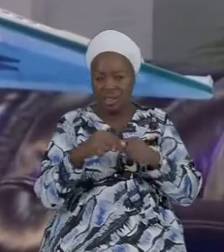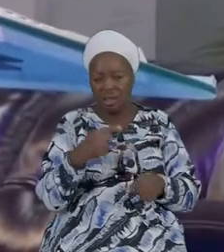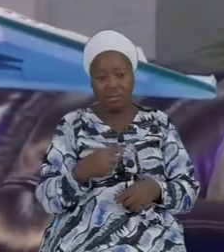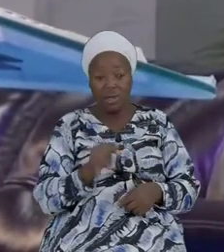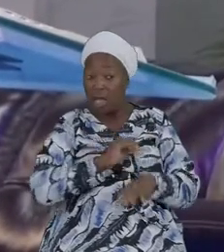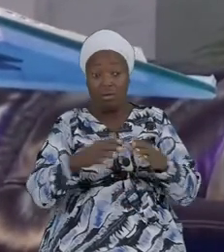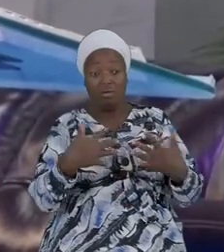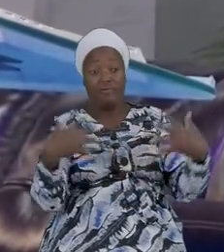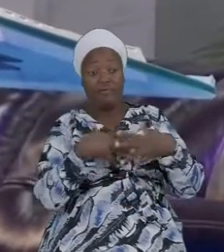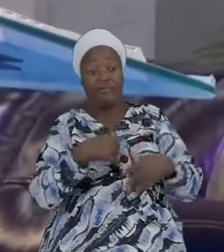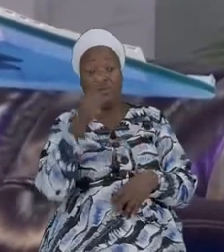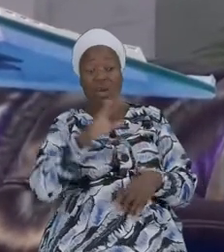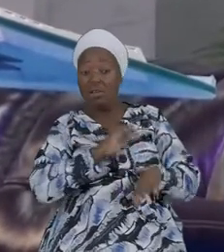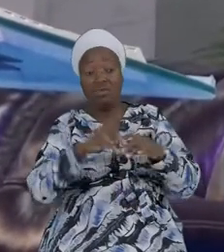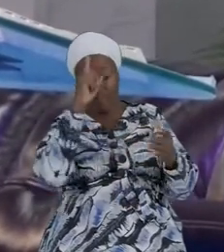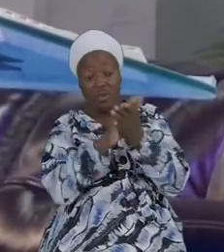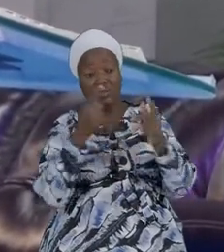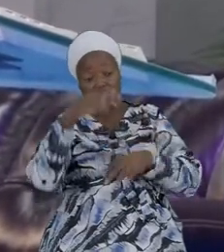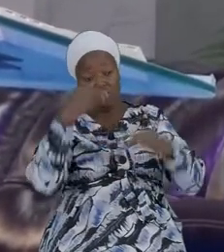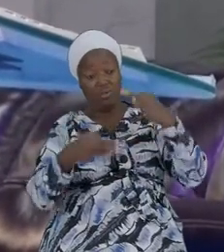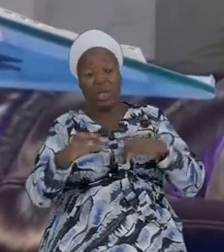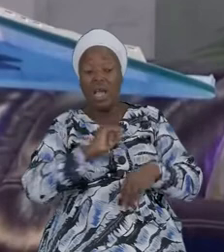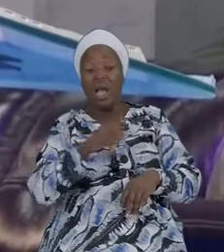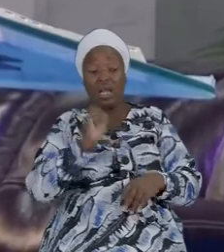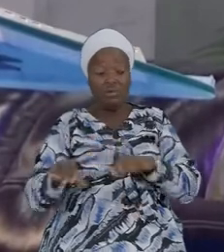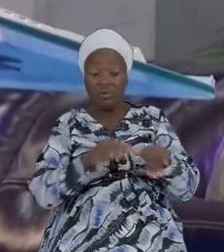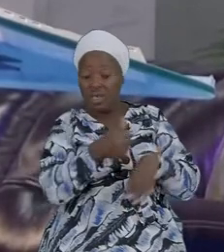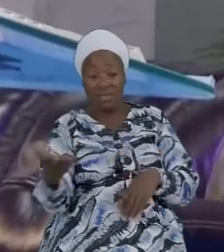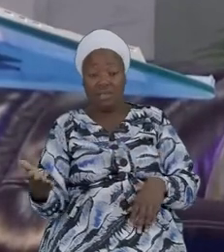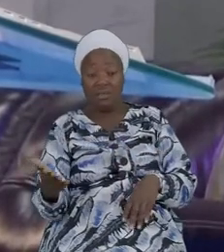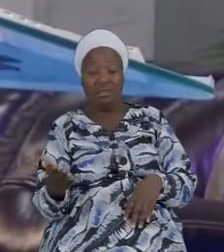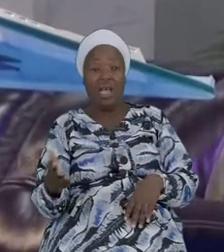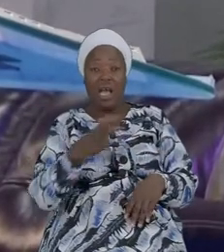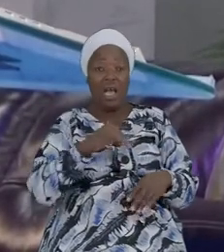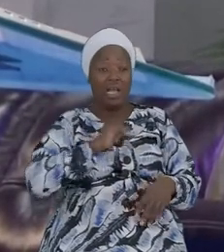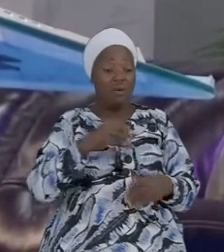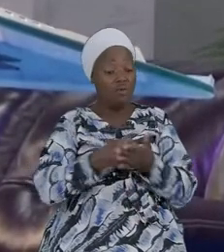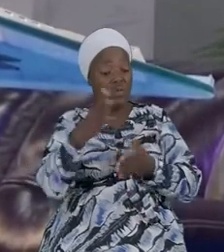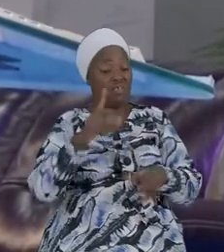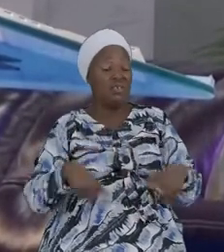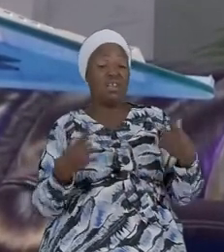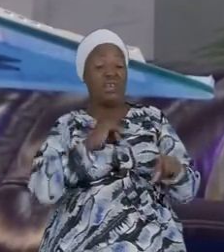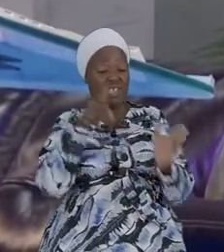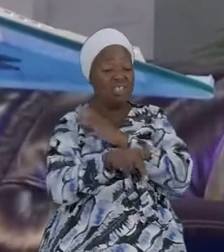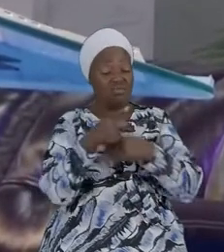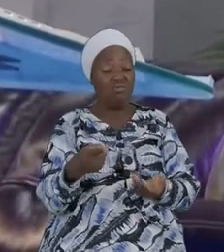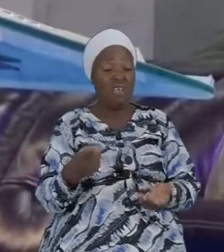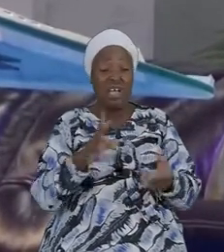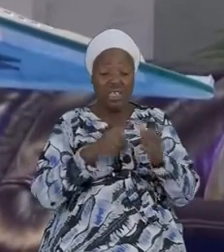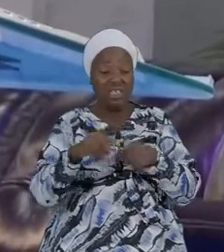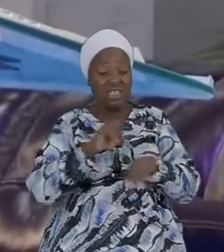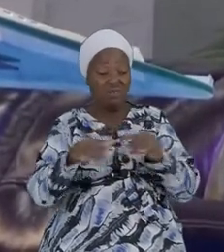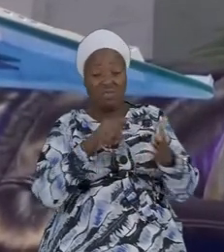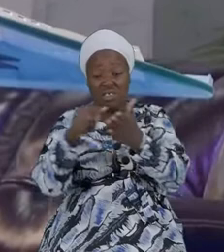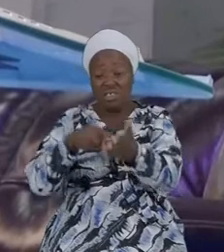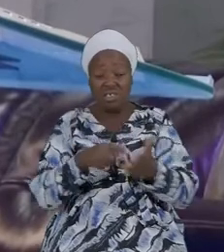fear God. I don't believe there's judgment. I can do anything. I can waste your life. I can do this and I